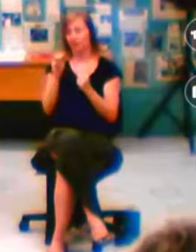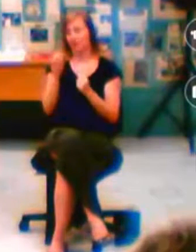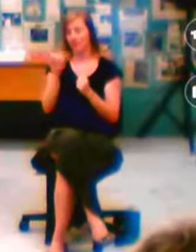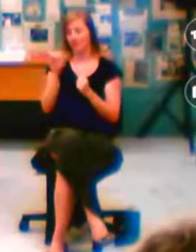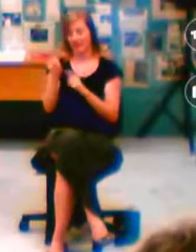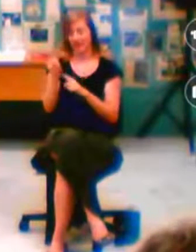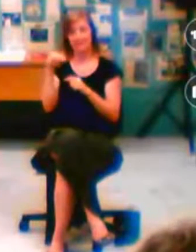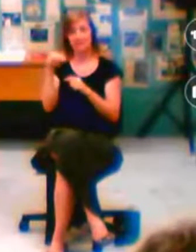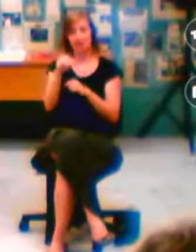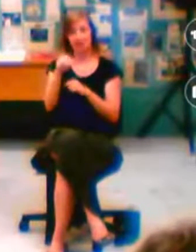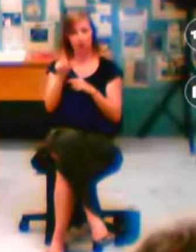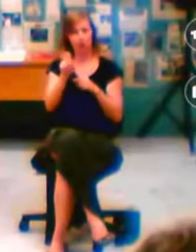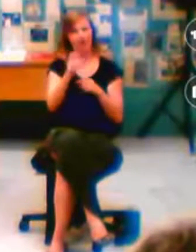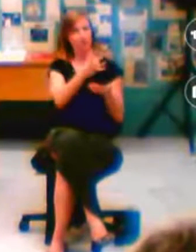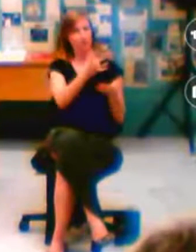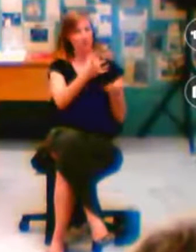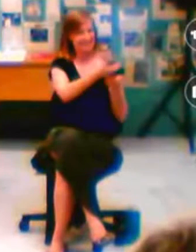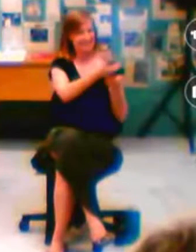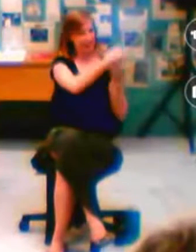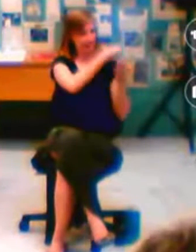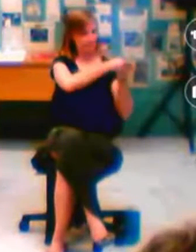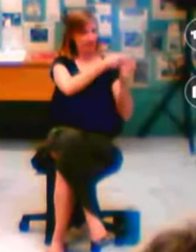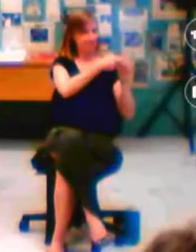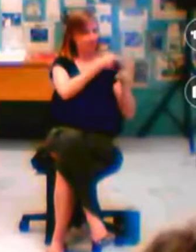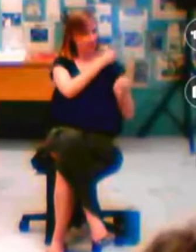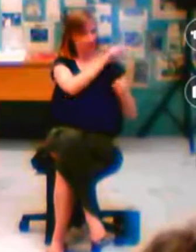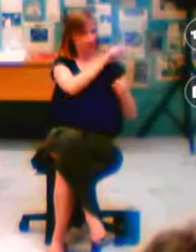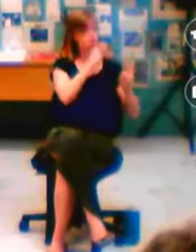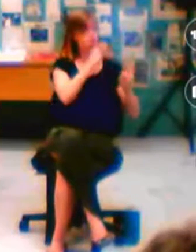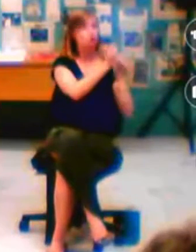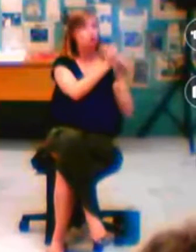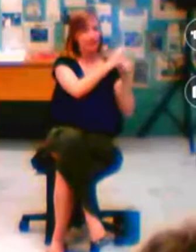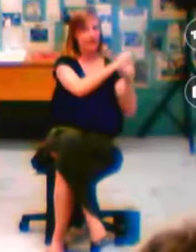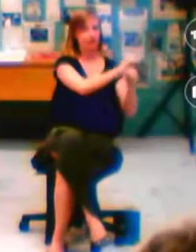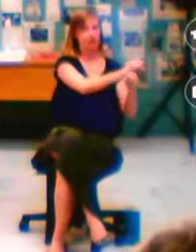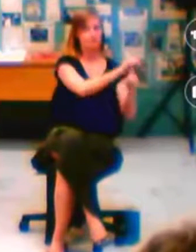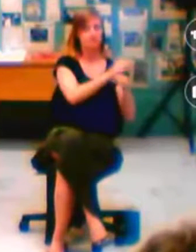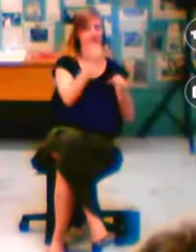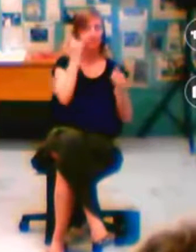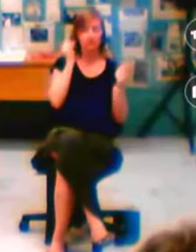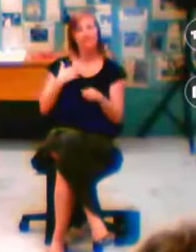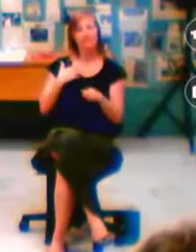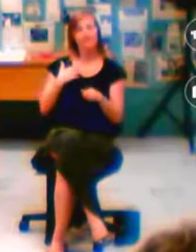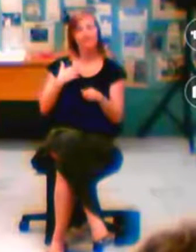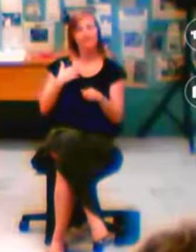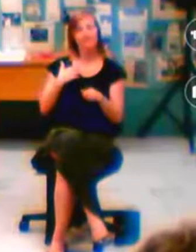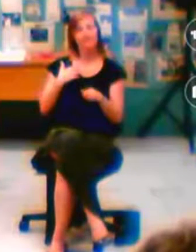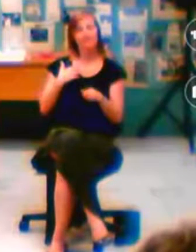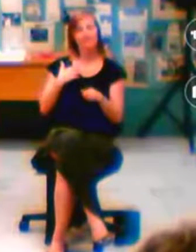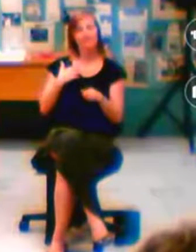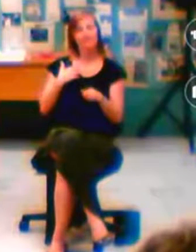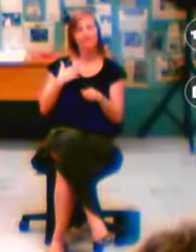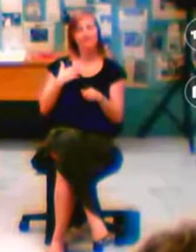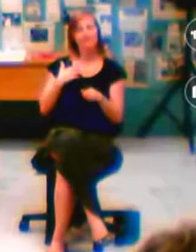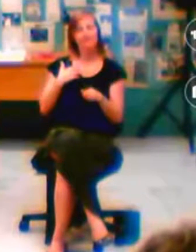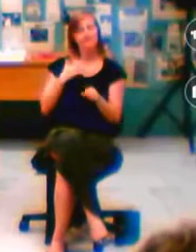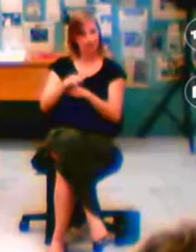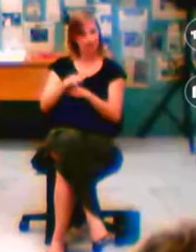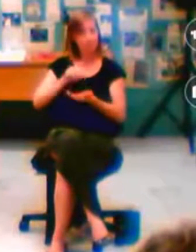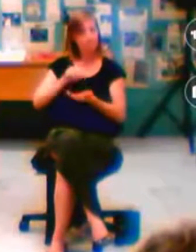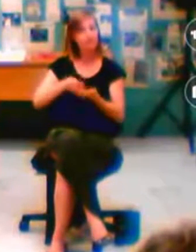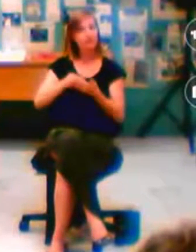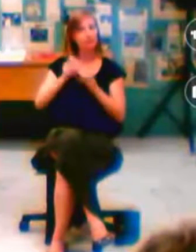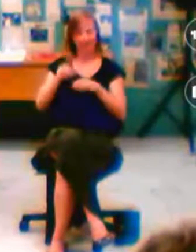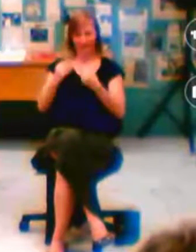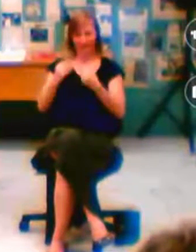Commerce, and it doesn't allow for the fact that in order to get increased Medicaid spending, you have to take more money